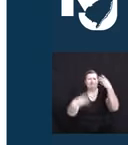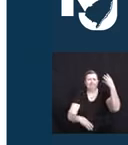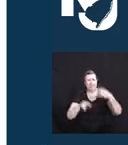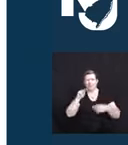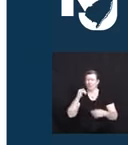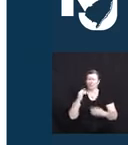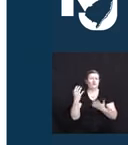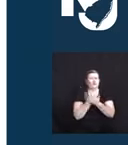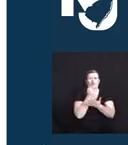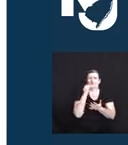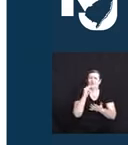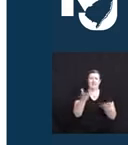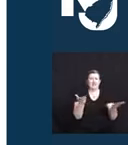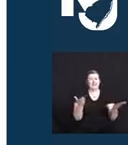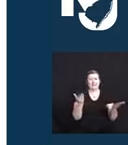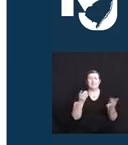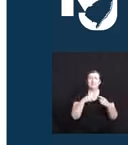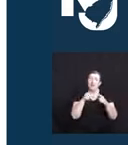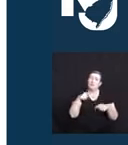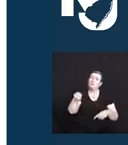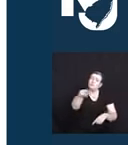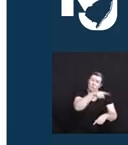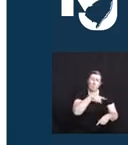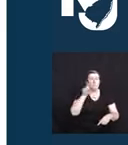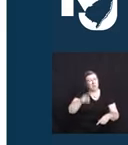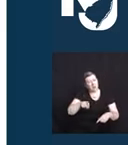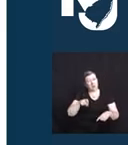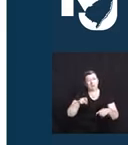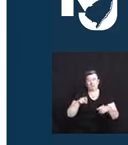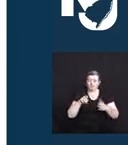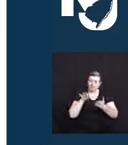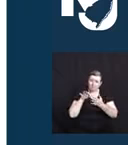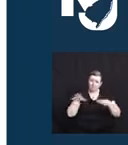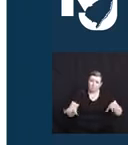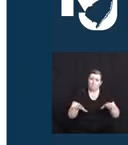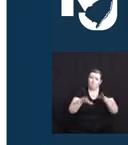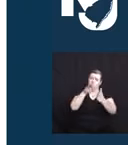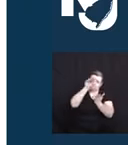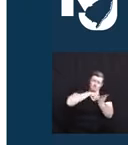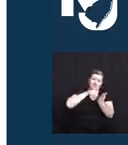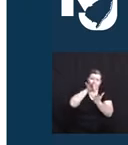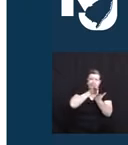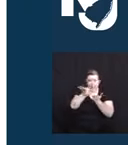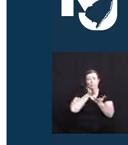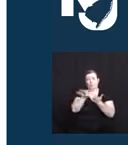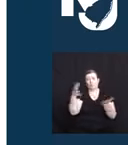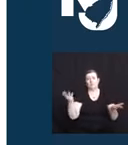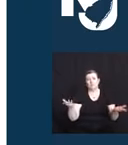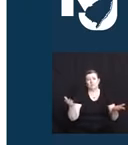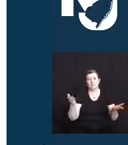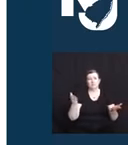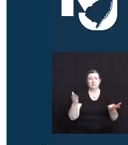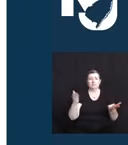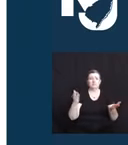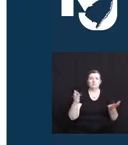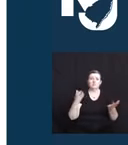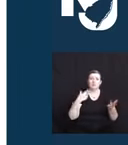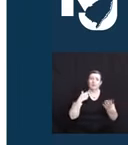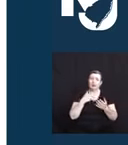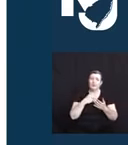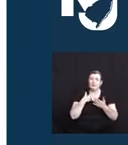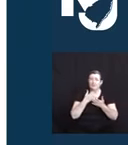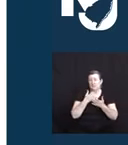we all must be counted. The 2020 census can be a tremendous tool for change. And to repeat what I've